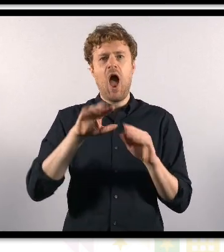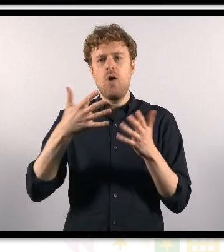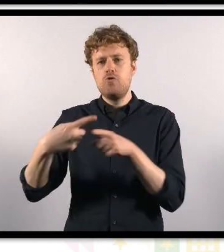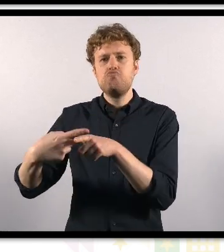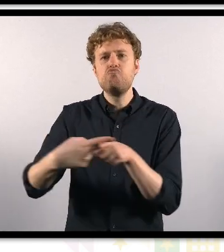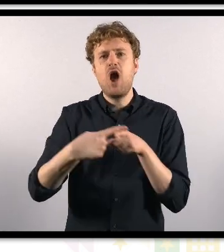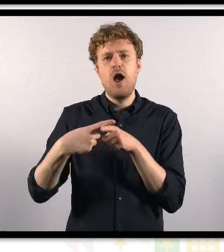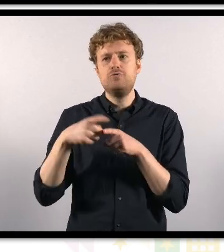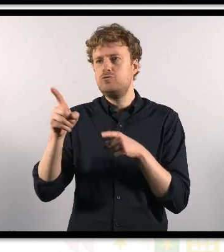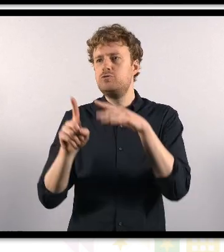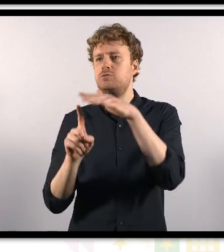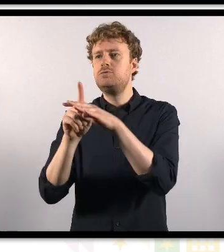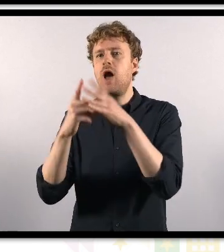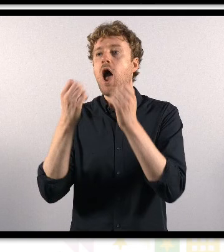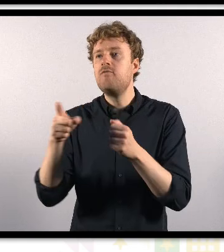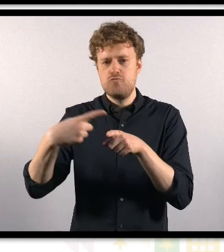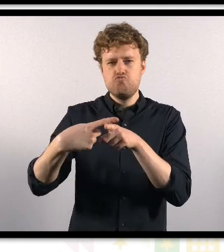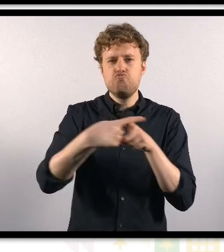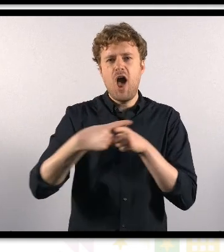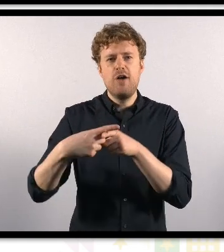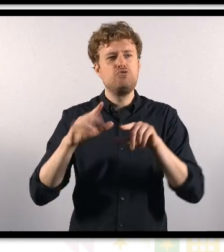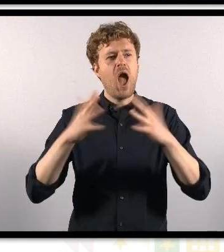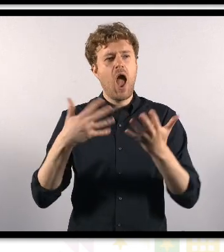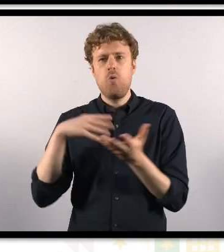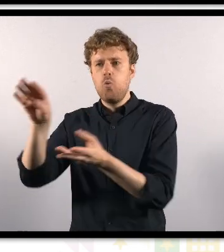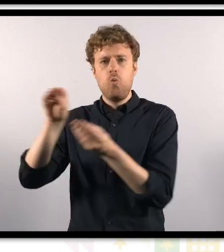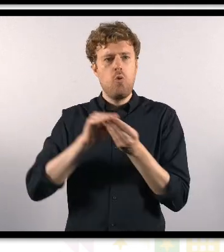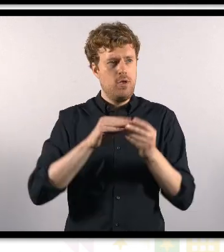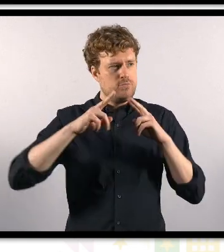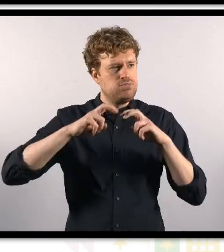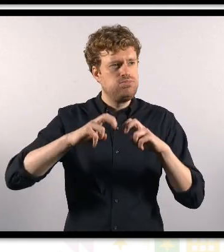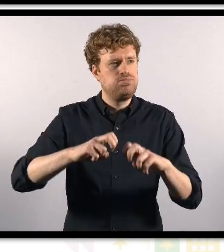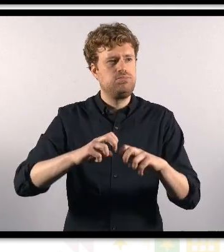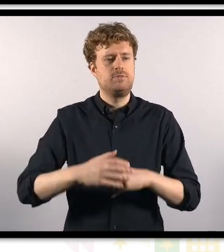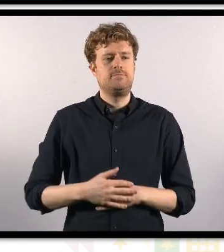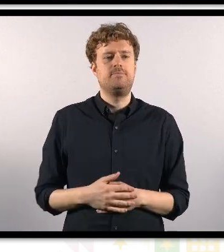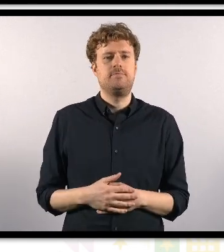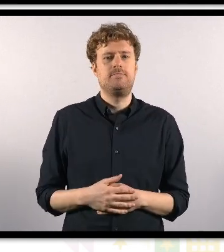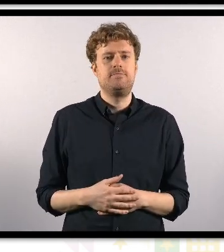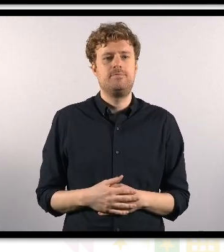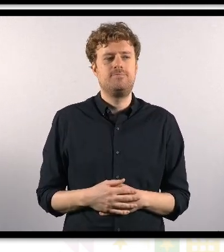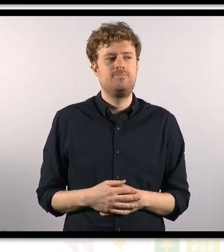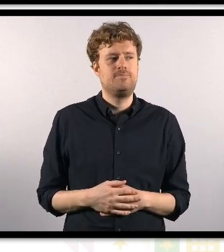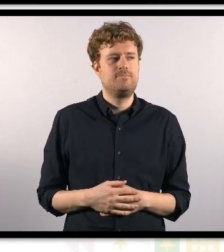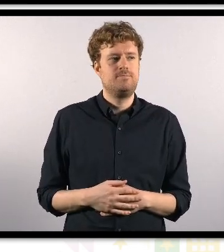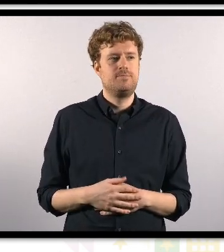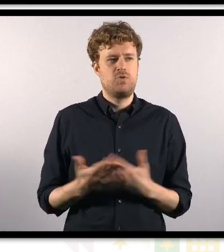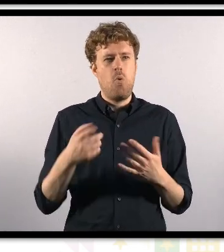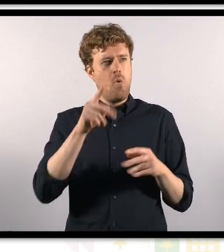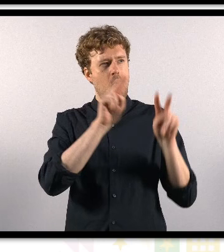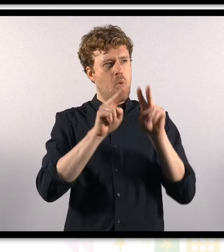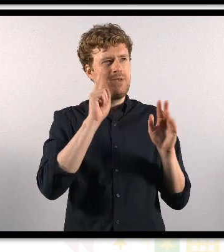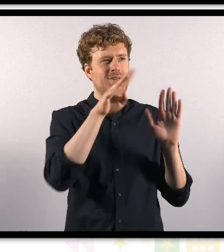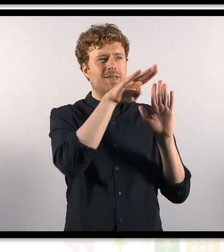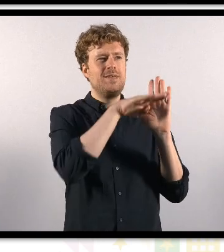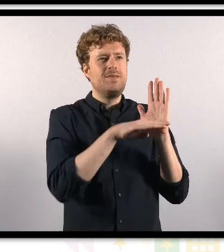you find truly resource-intensive spans. And then finally, we leveraged LLMs for what they're actually good at, which is to